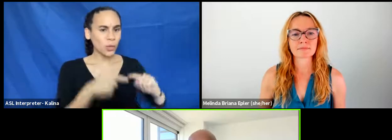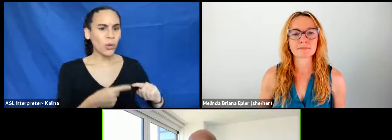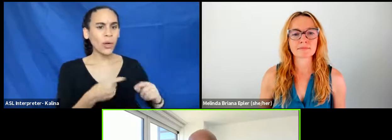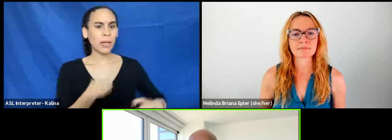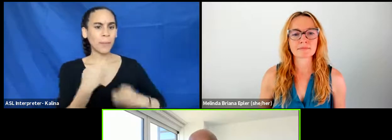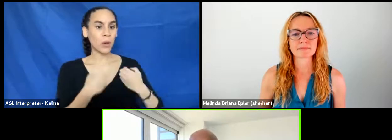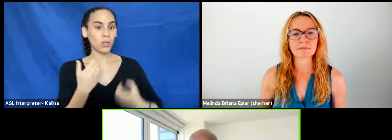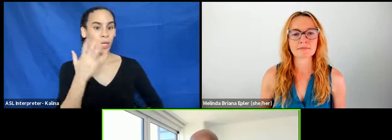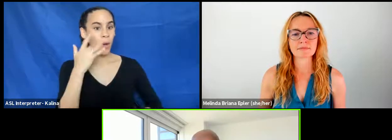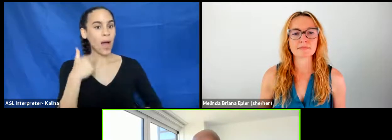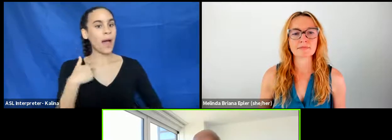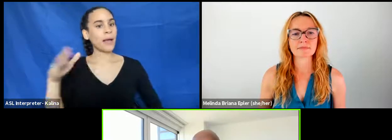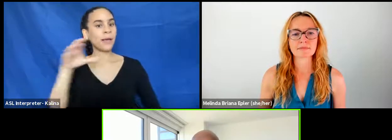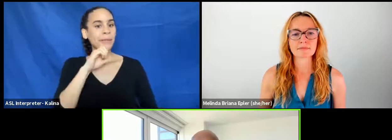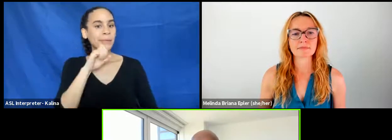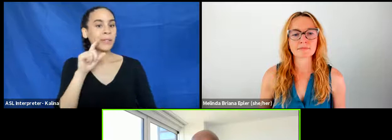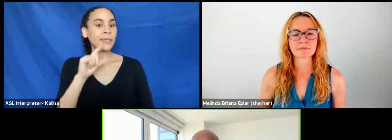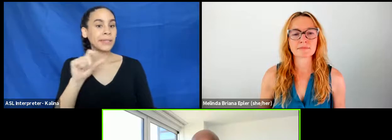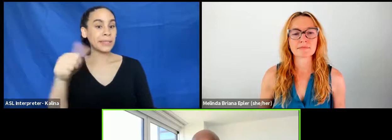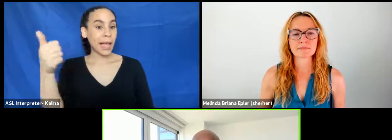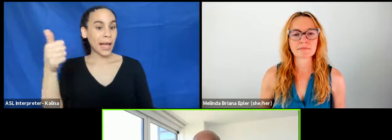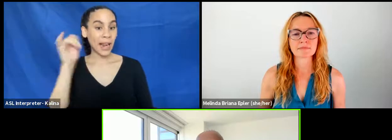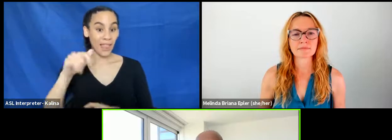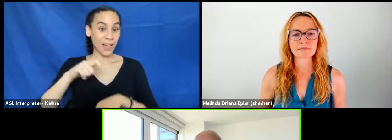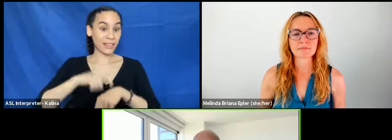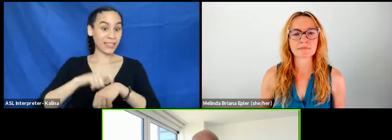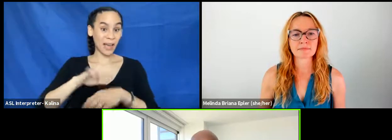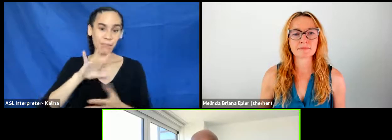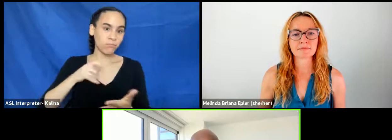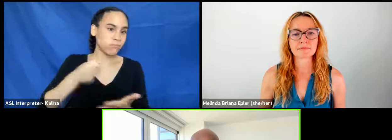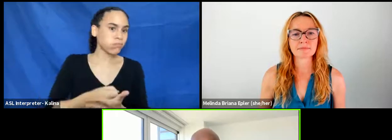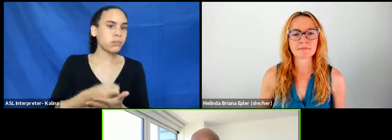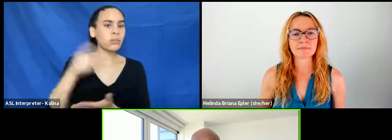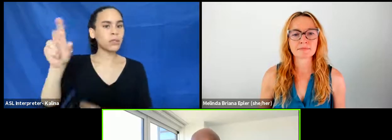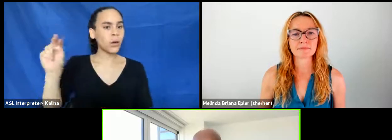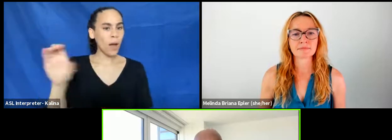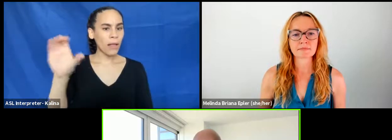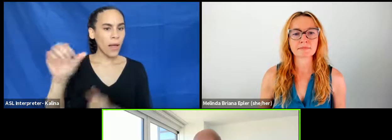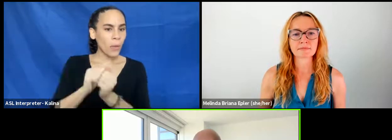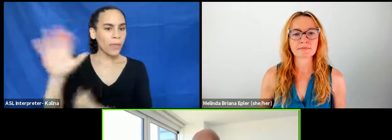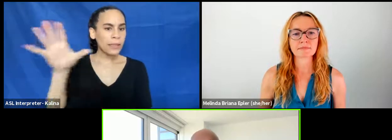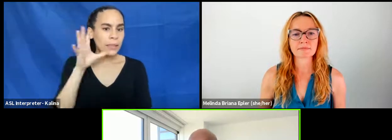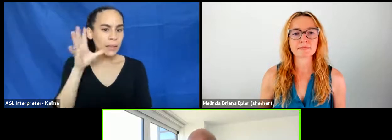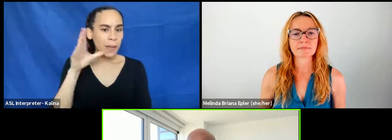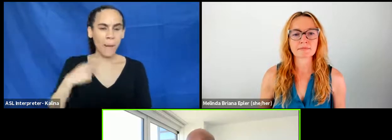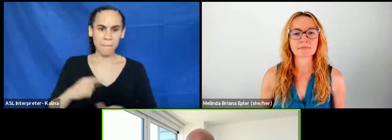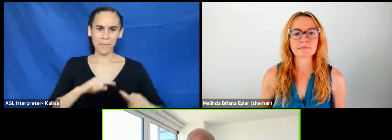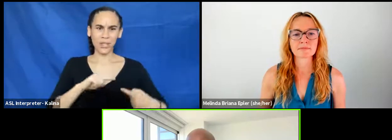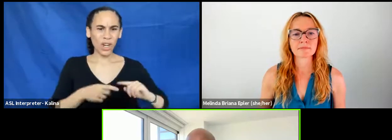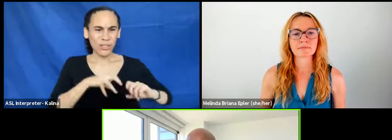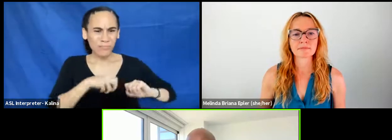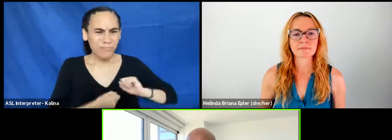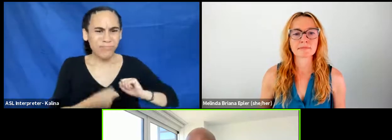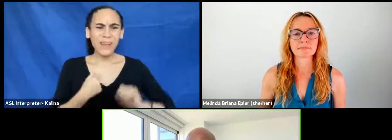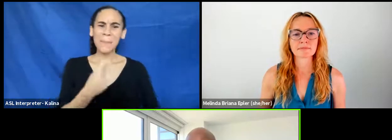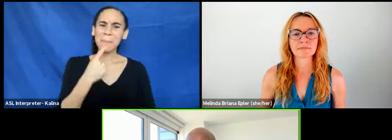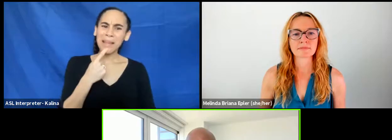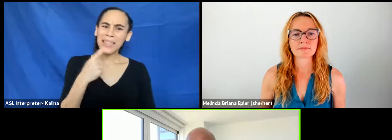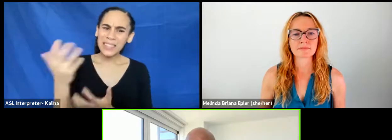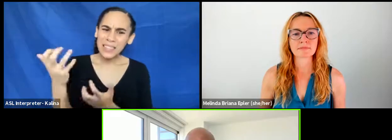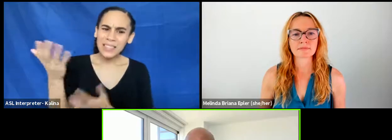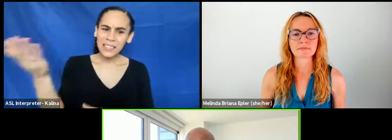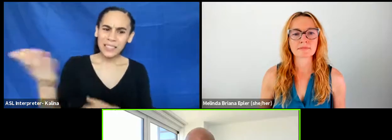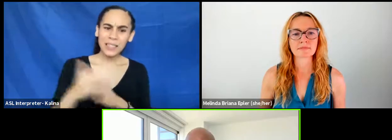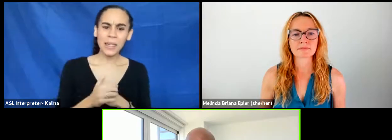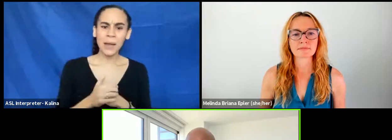a 10-year-old son that when I went through that rock bottom time, he's in North Carolina with his mom, hurting because I miss him, hurting because the state of the